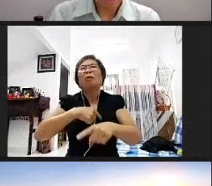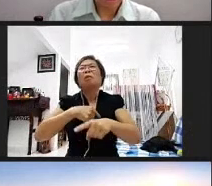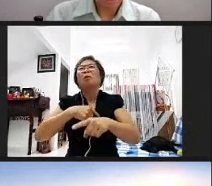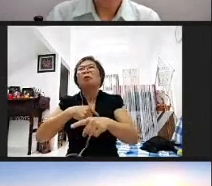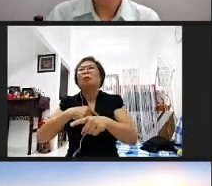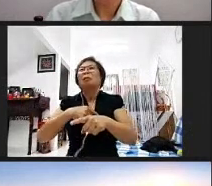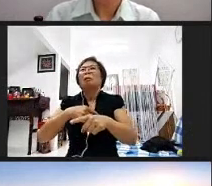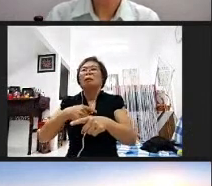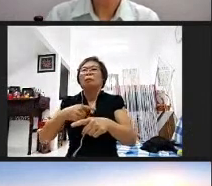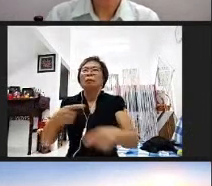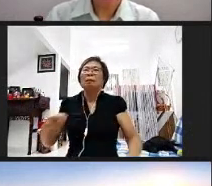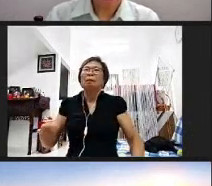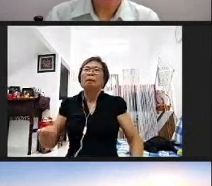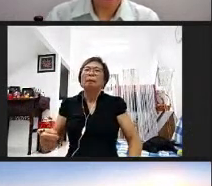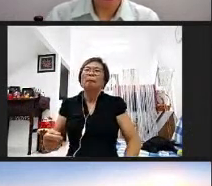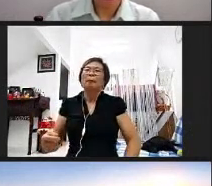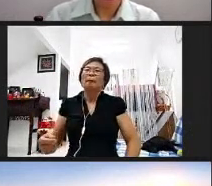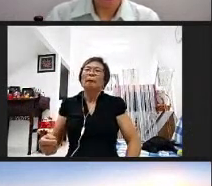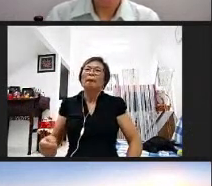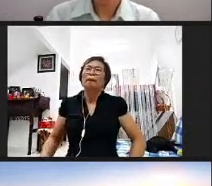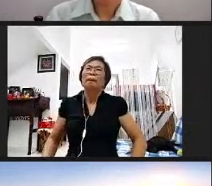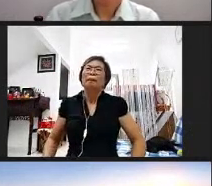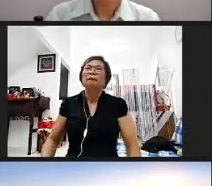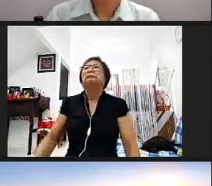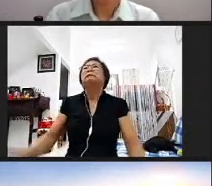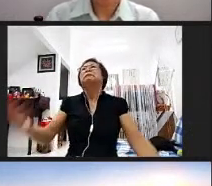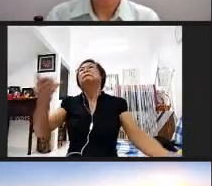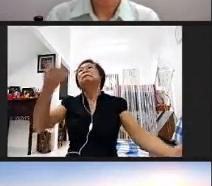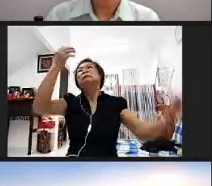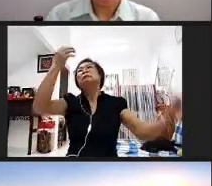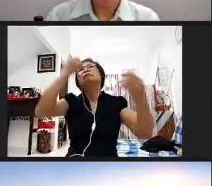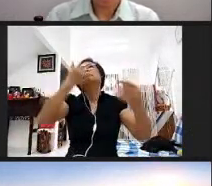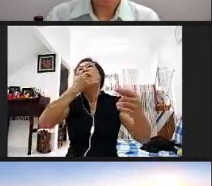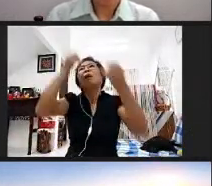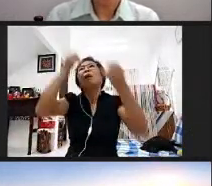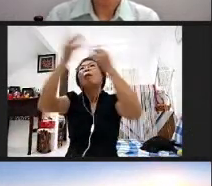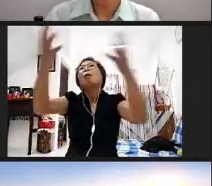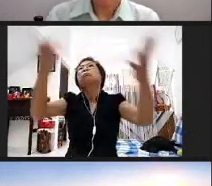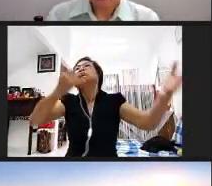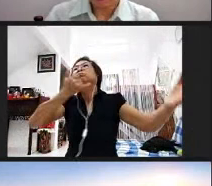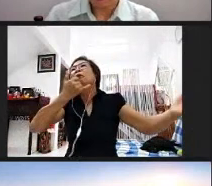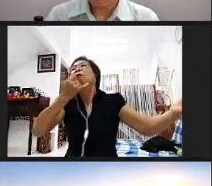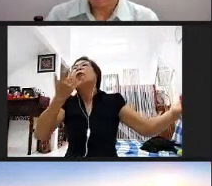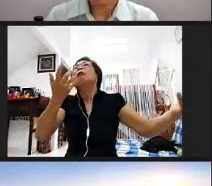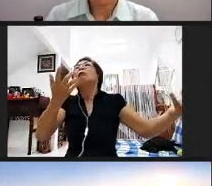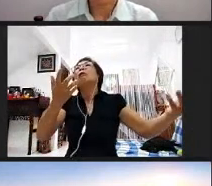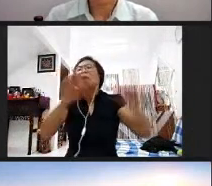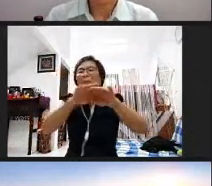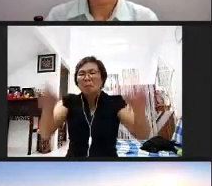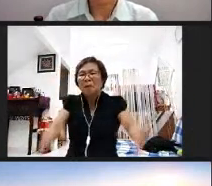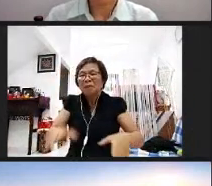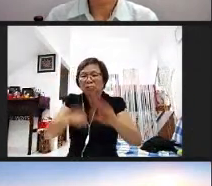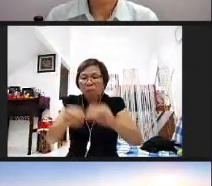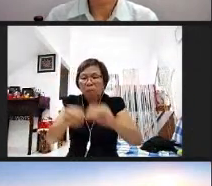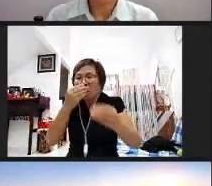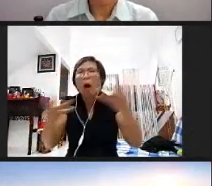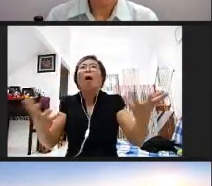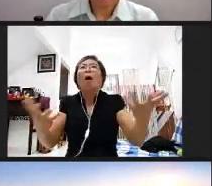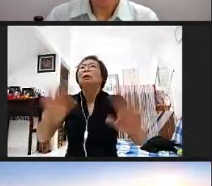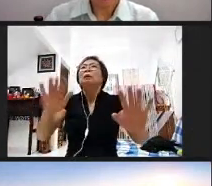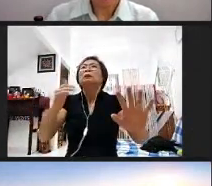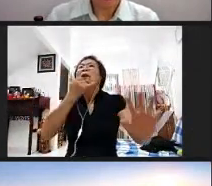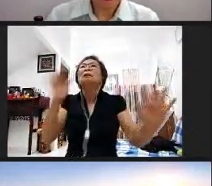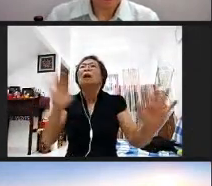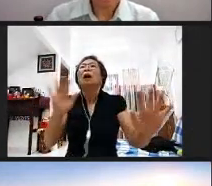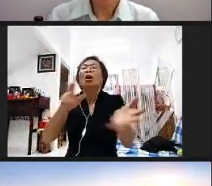behavior on old misleading informations. And as Dr. Gan said, you know,